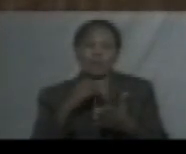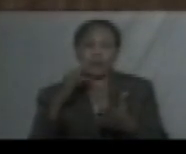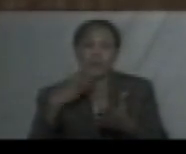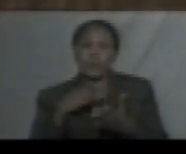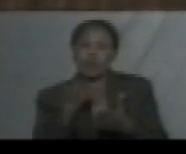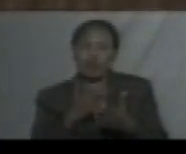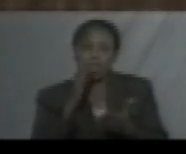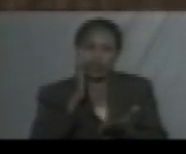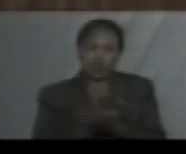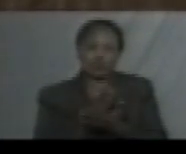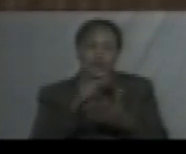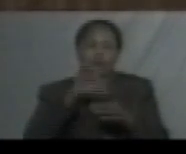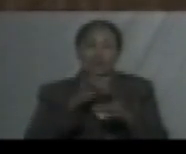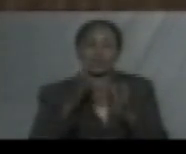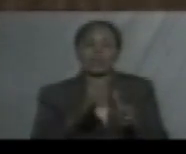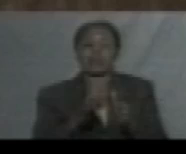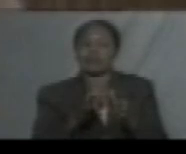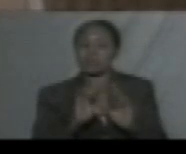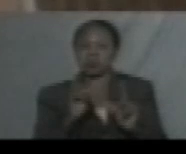from our system.